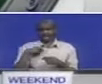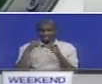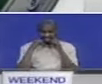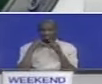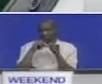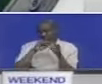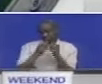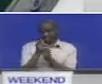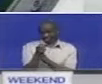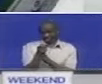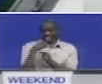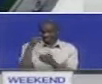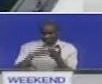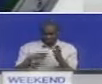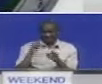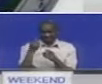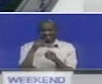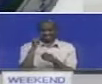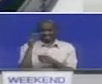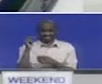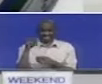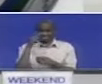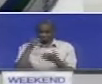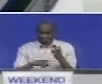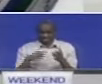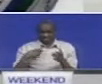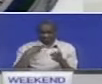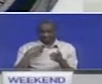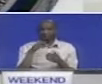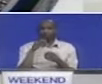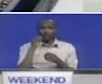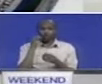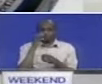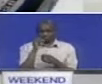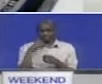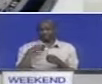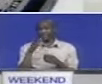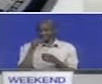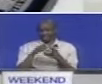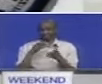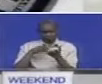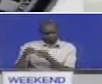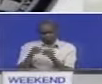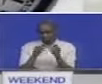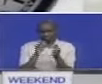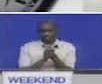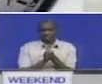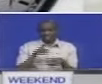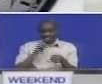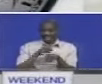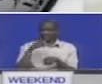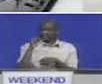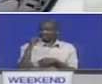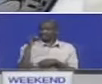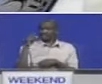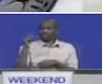against Titans was a tricky encounter as Kenya trailed the Homeboyz for the better part of the first half. It was Dan Sikuta who came to